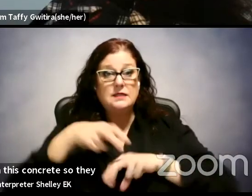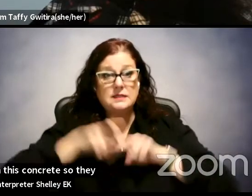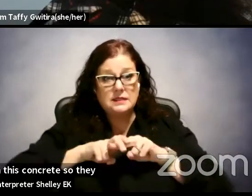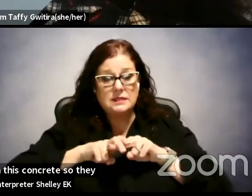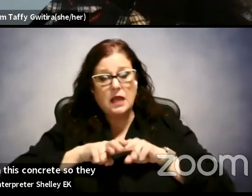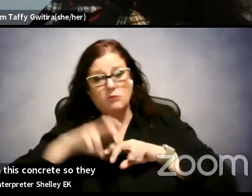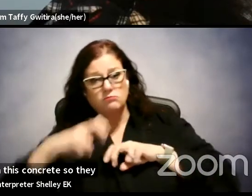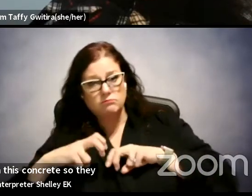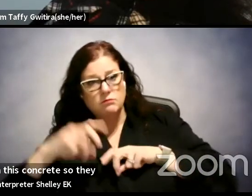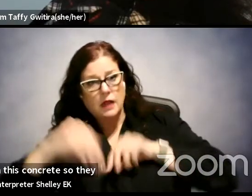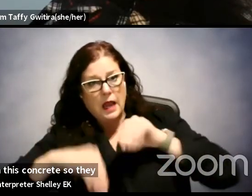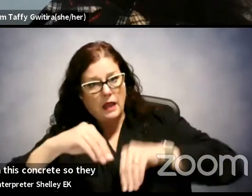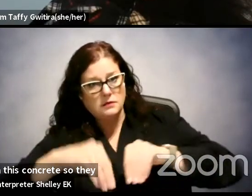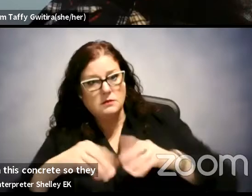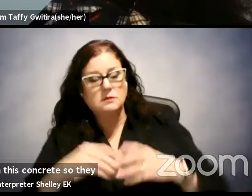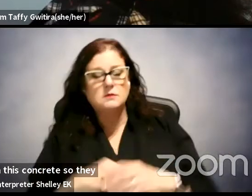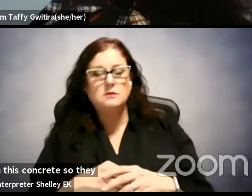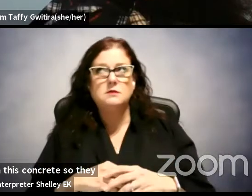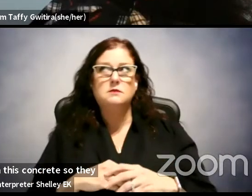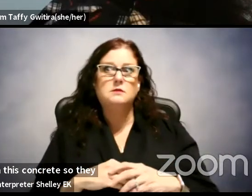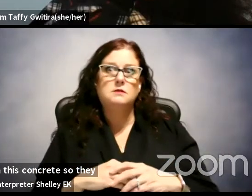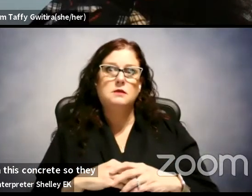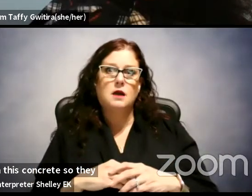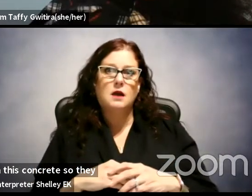garden and plant.